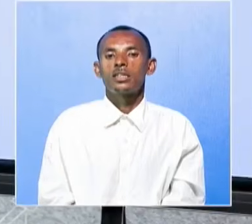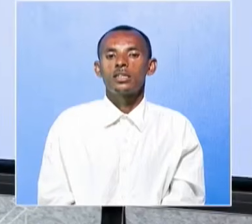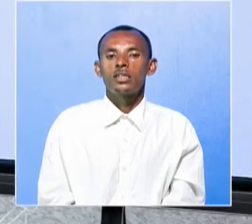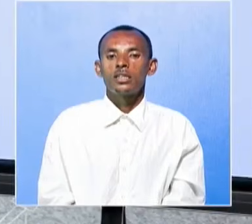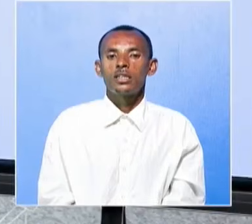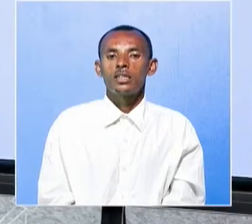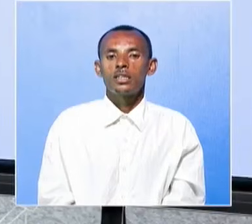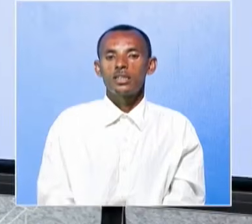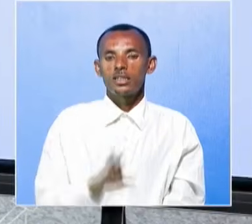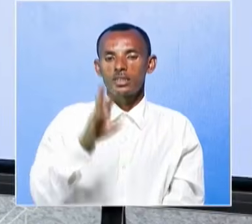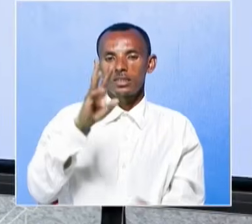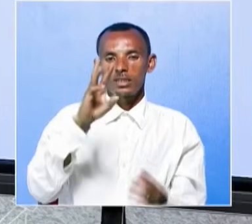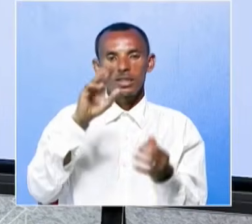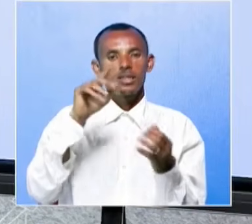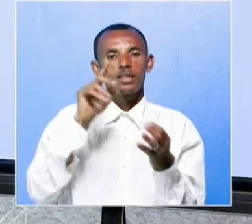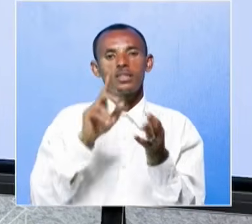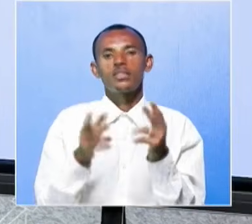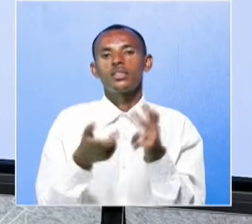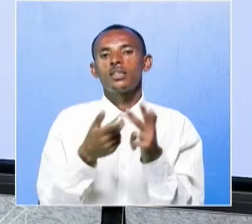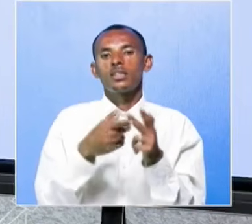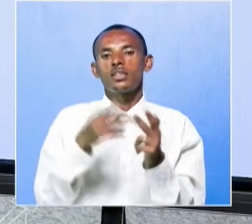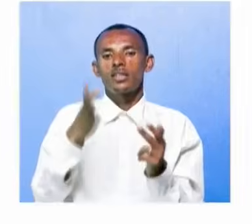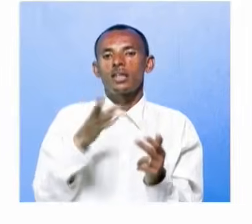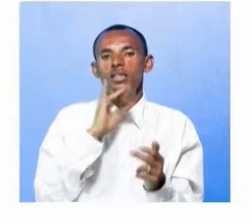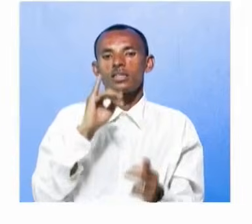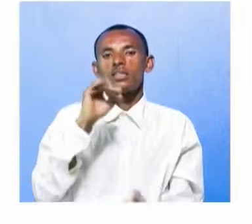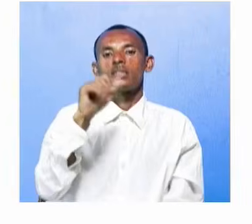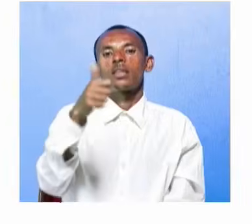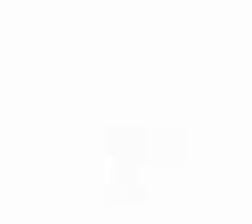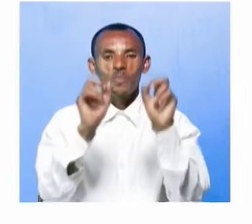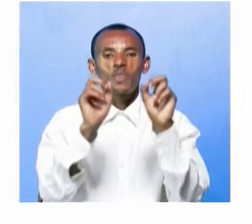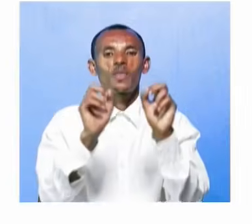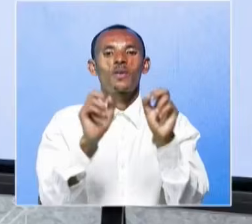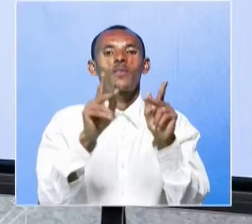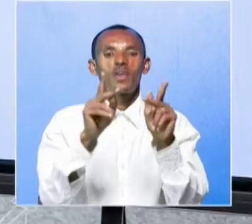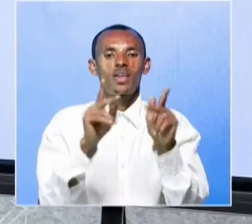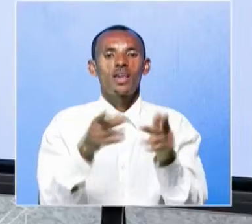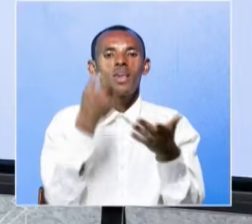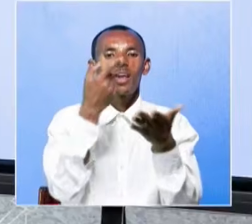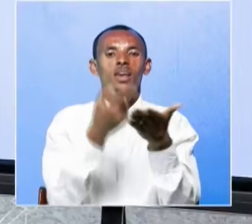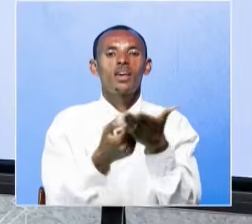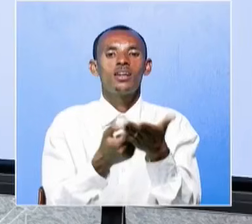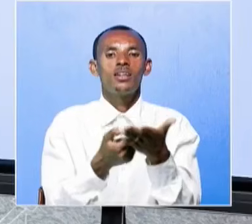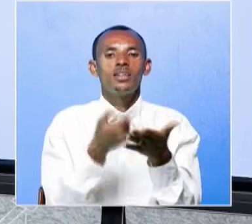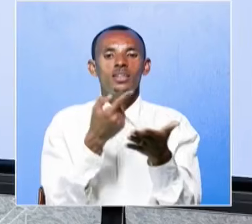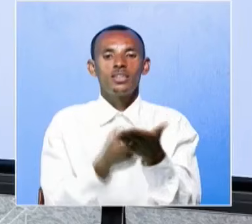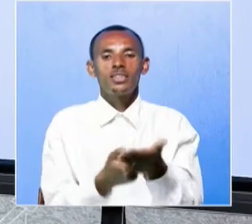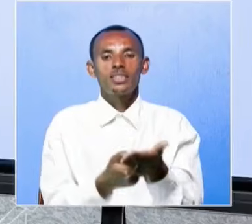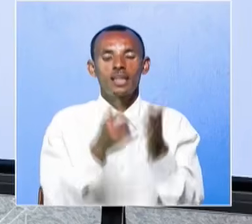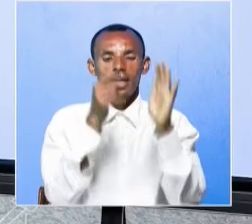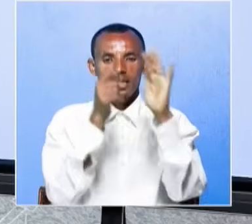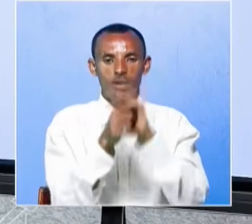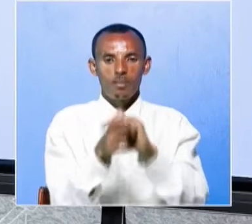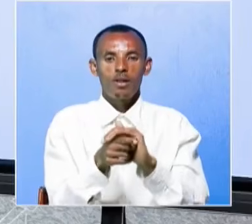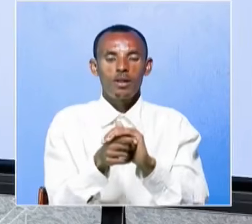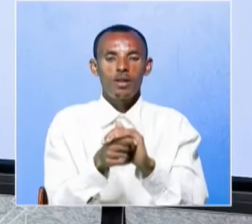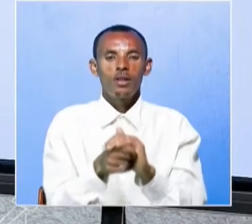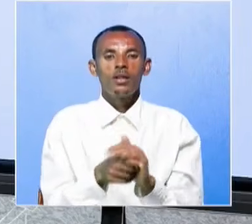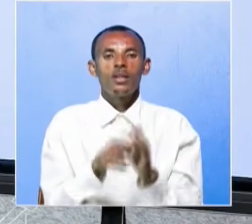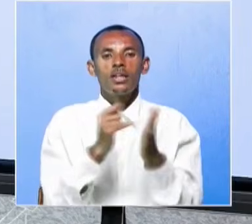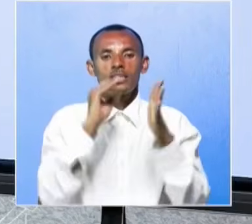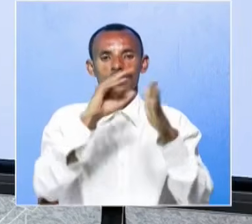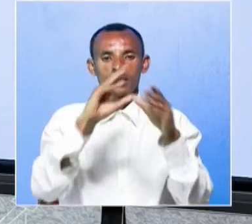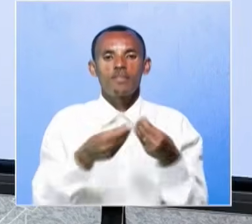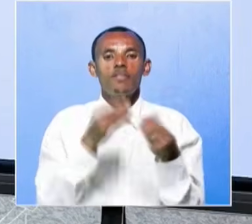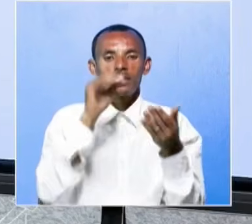the third side of triangle PQR is 10, okay? Here in this example, it's given